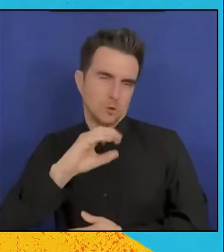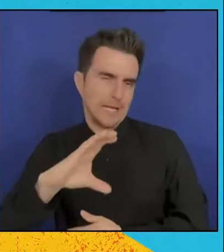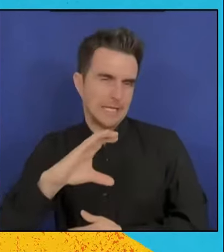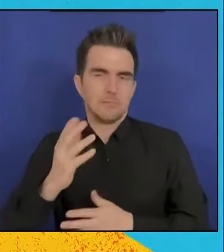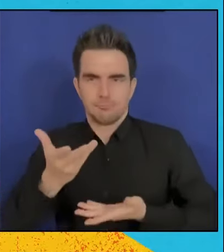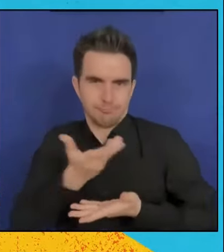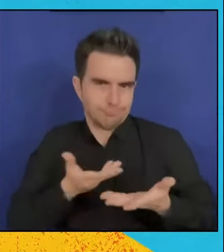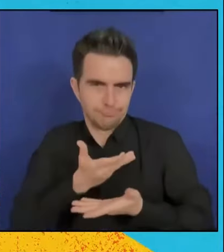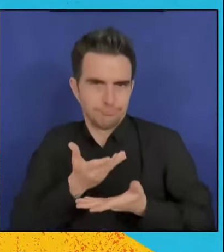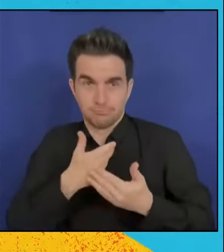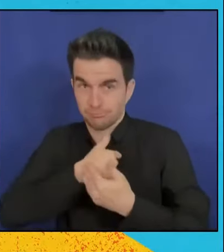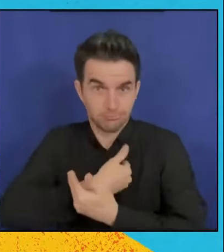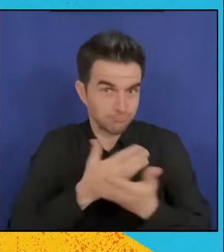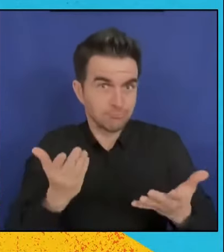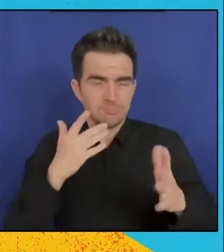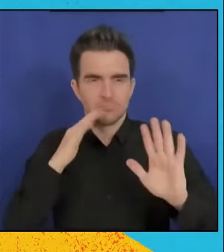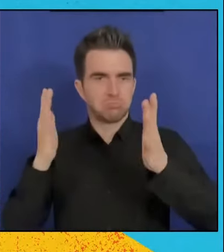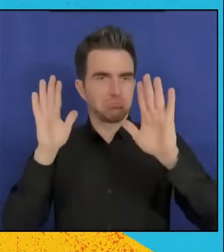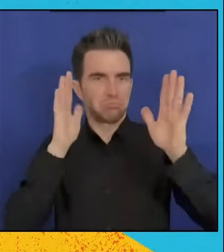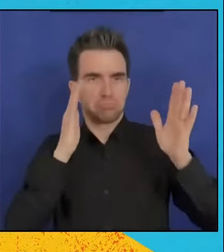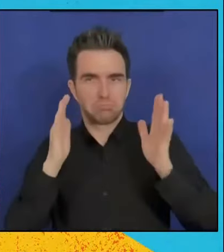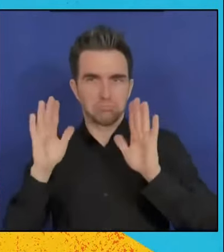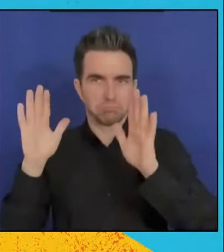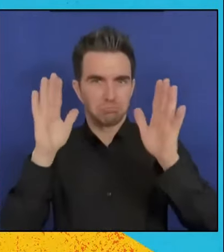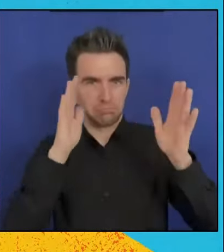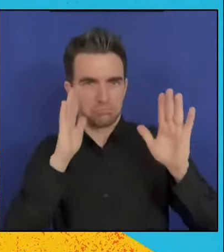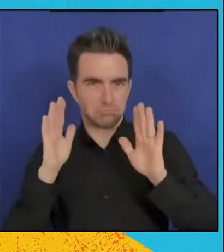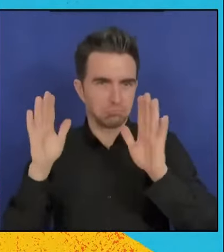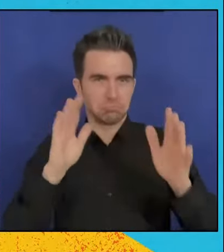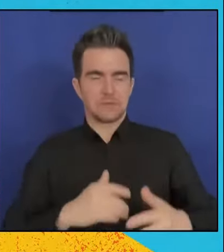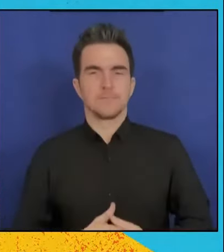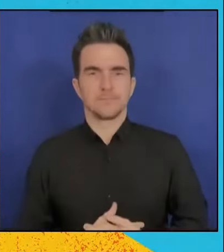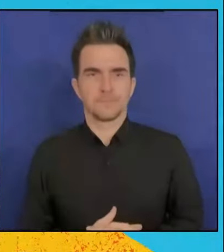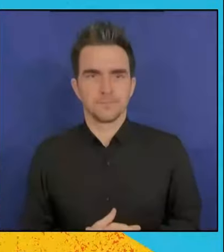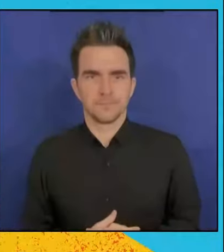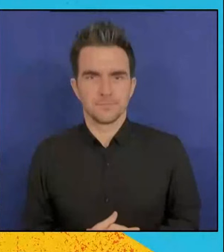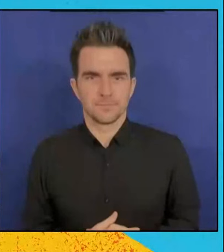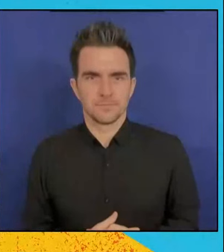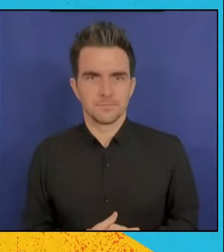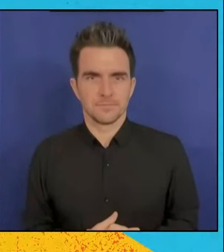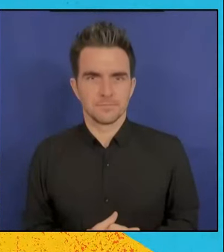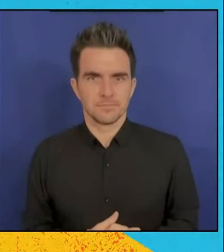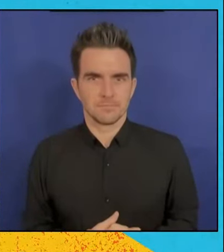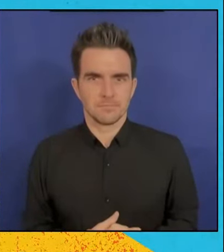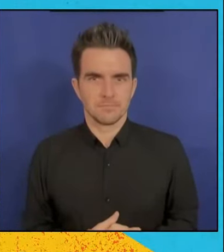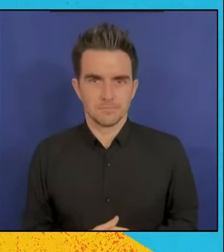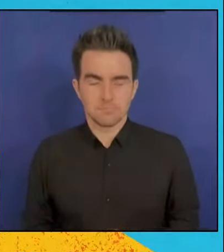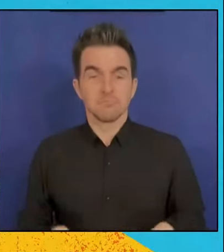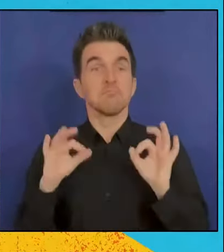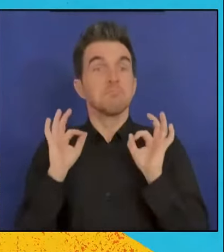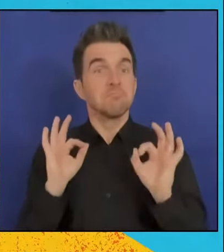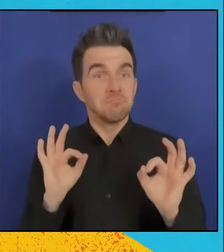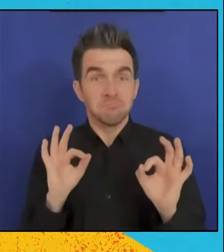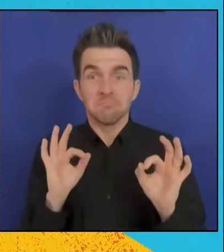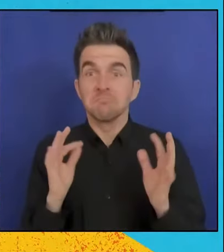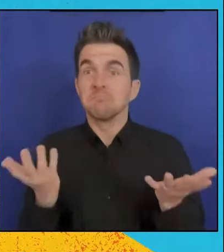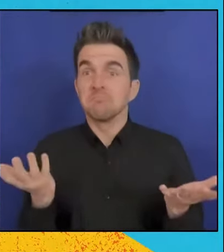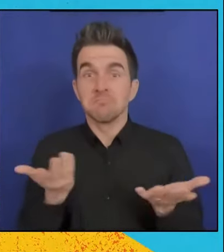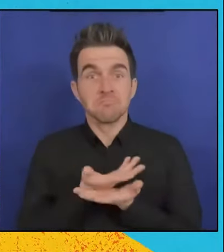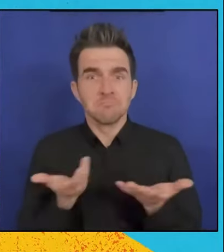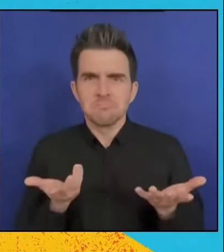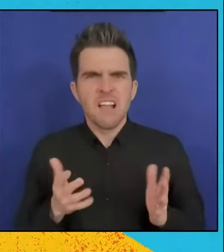right. That's how you start a meeting at the UN, don't you think? Thank you. Thank you. All right. Sorry, almost tripped over there. So we have six speakers in